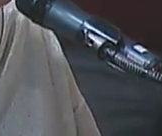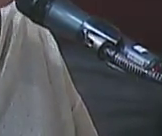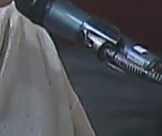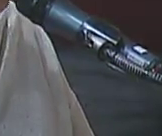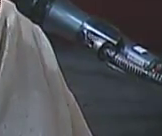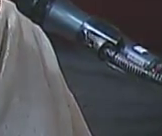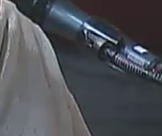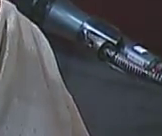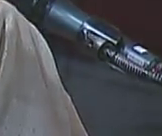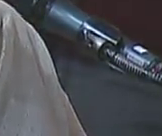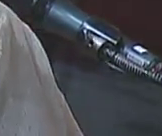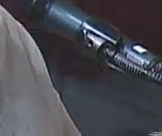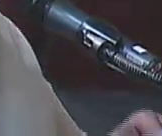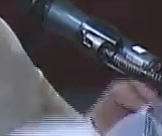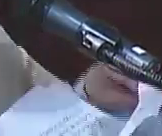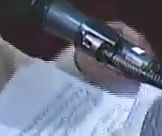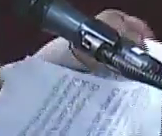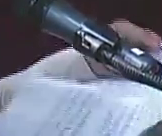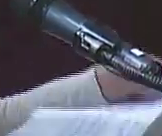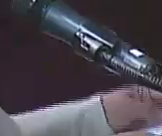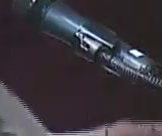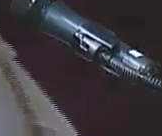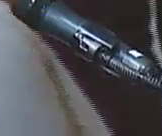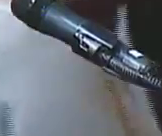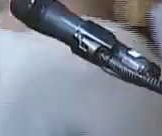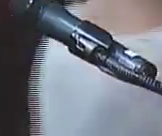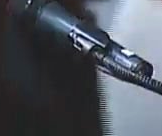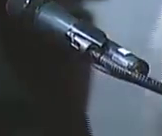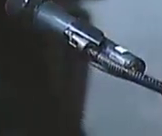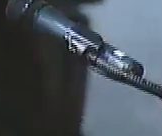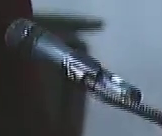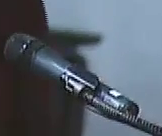please come forward to give your remarks?